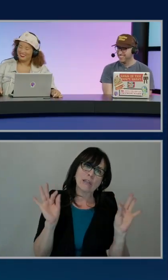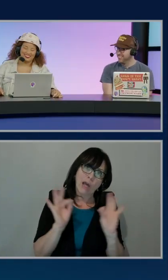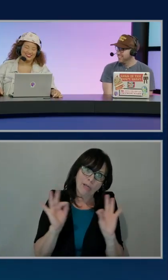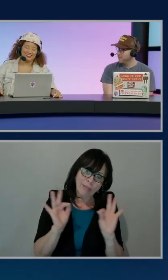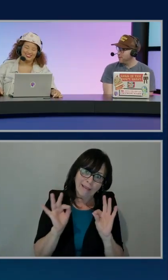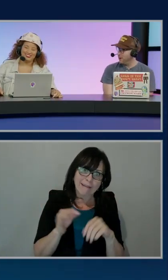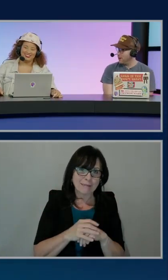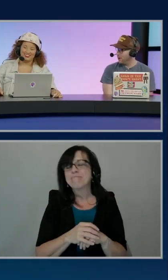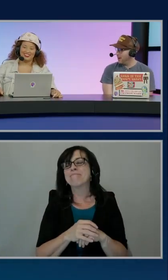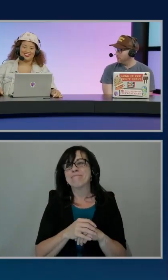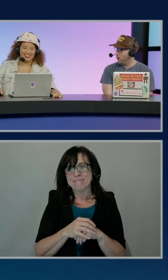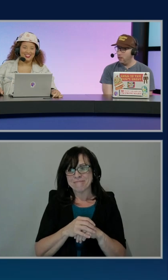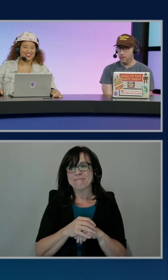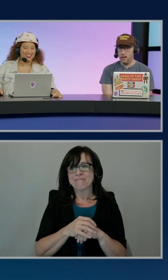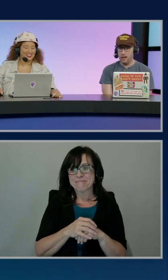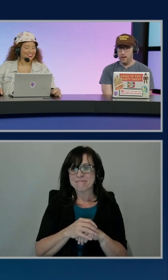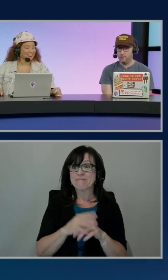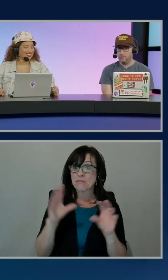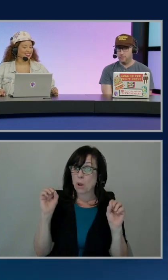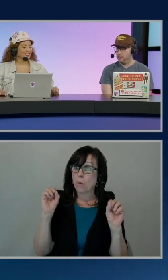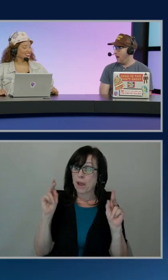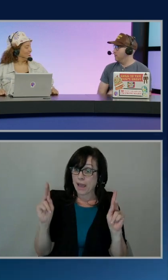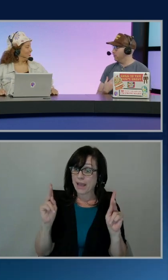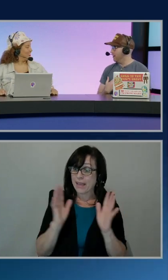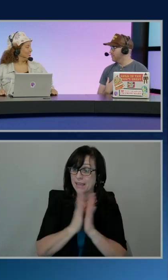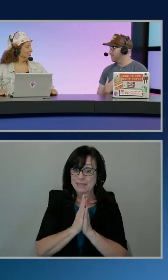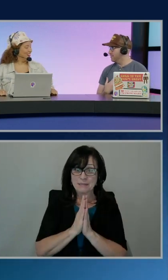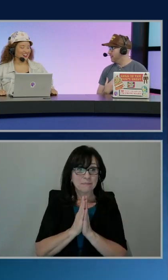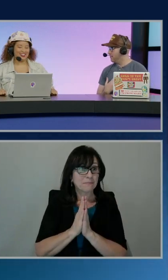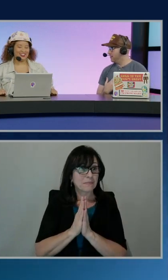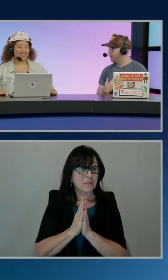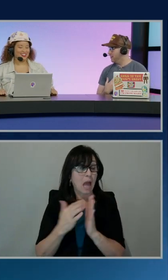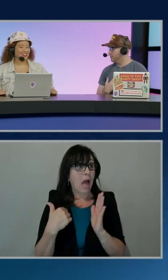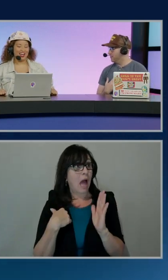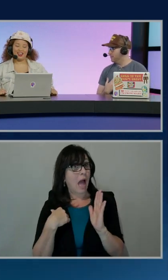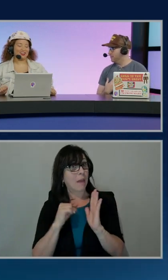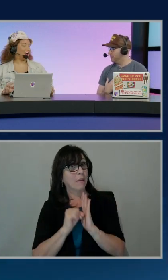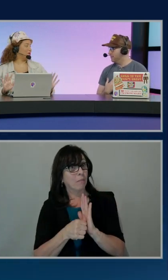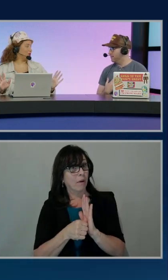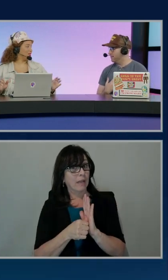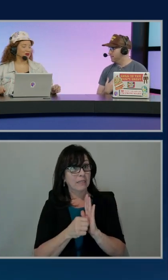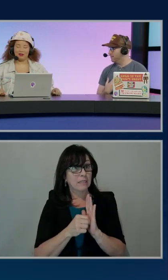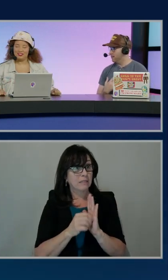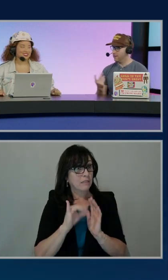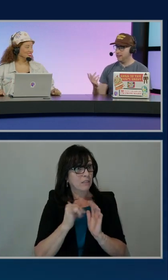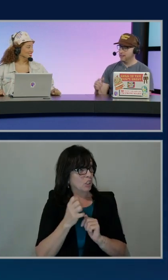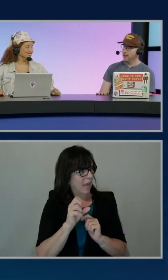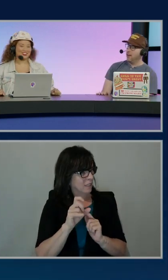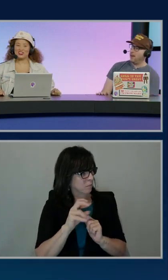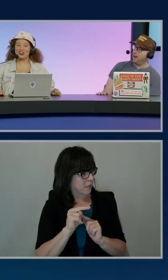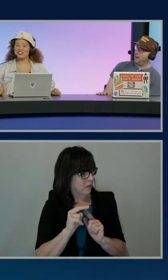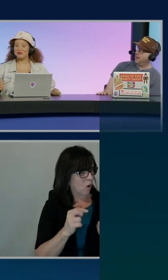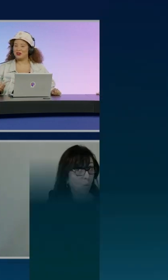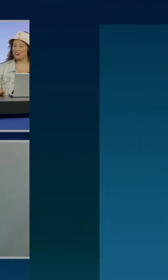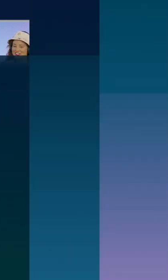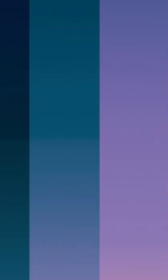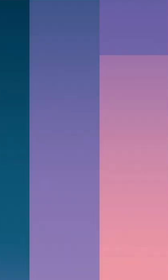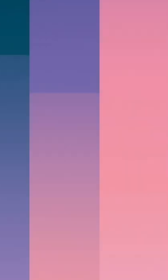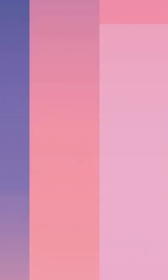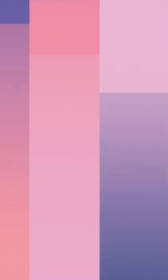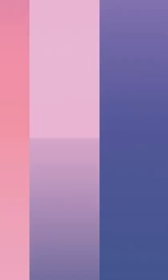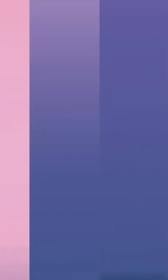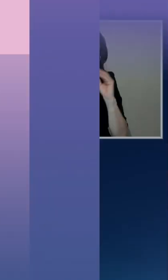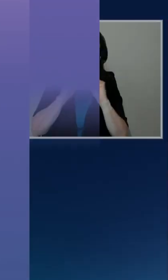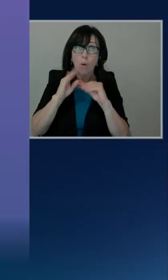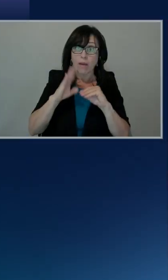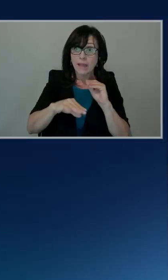right? All right. Well, I'm impressed. Yeah. How about you, Jonathan? I'm more than impressed. This is a great demo.